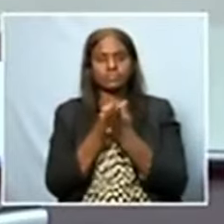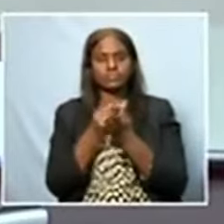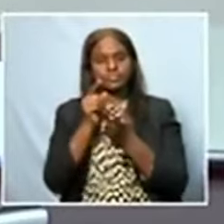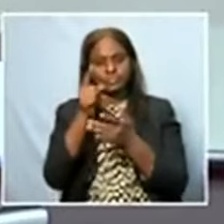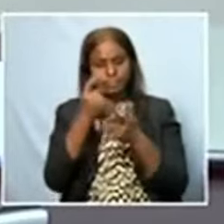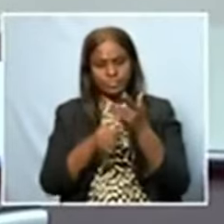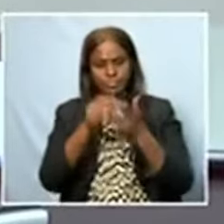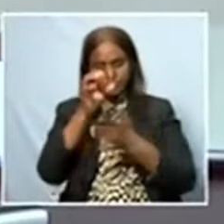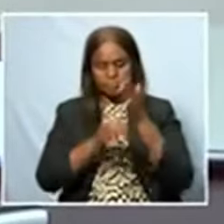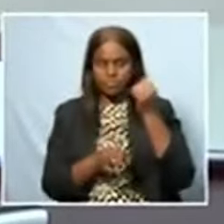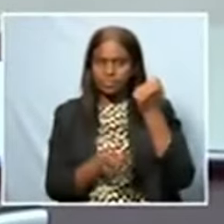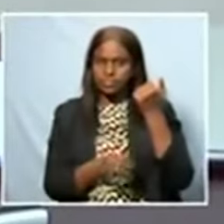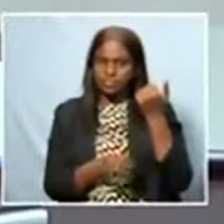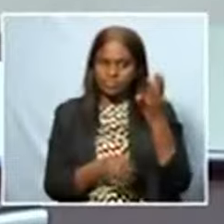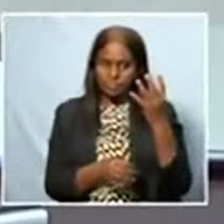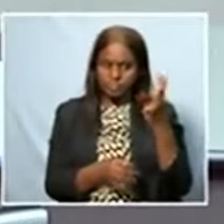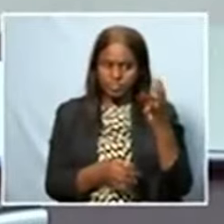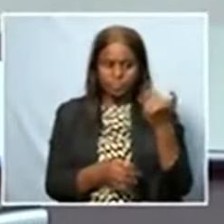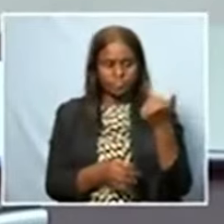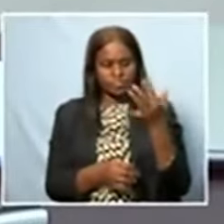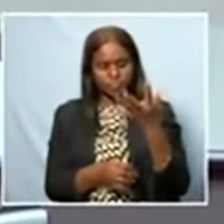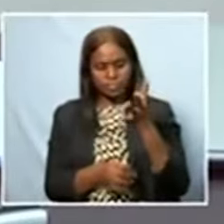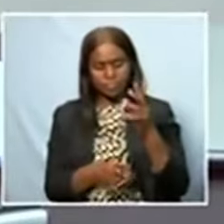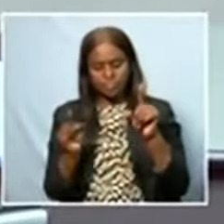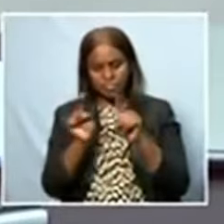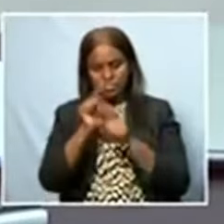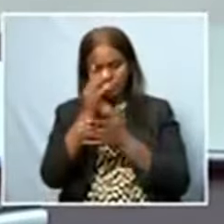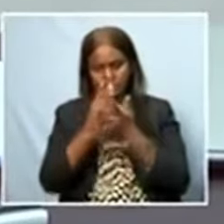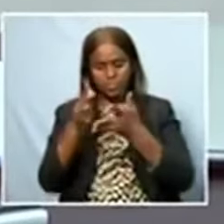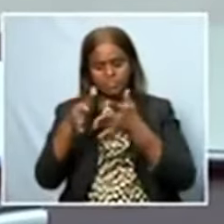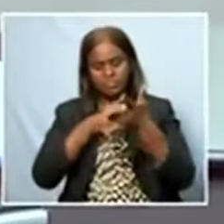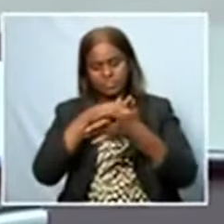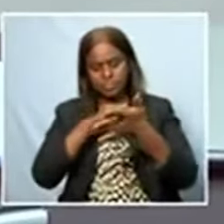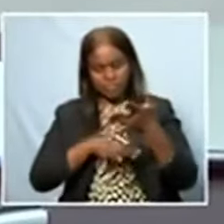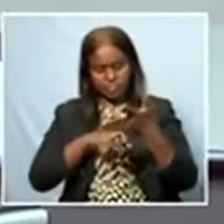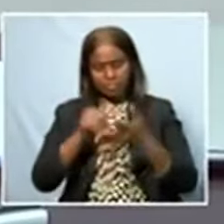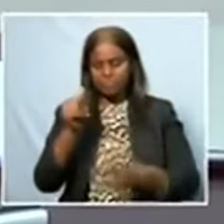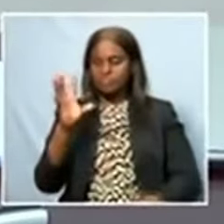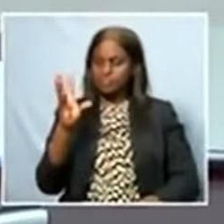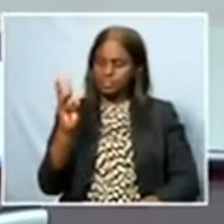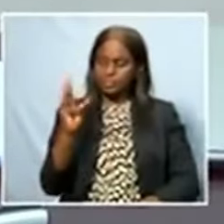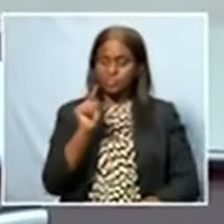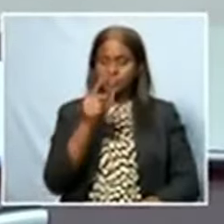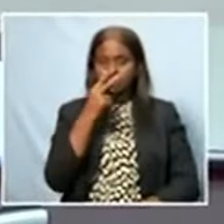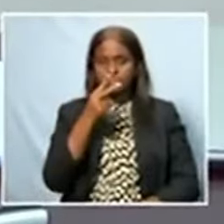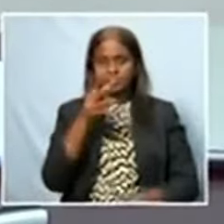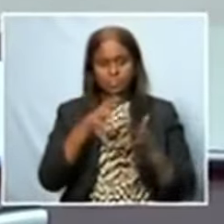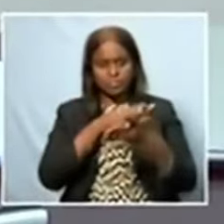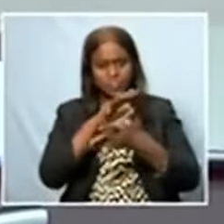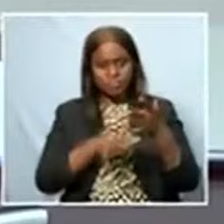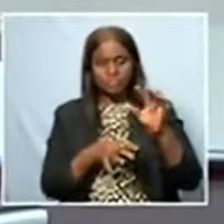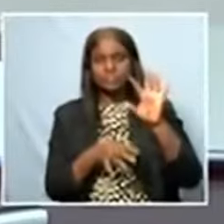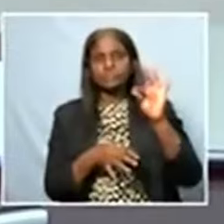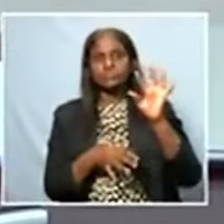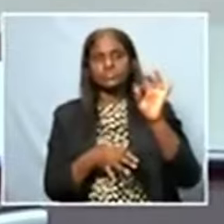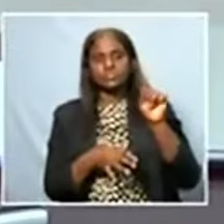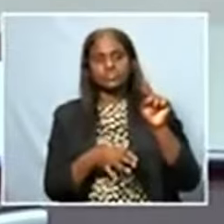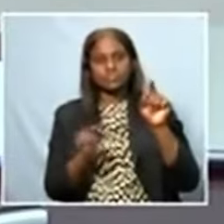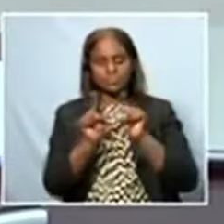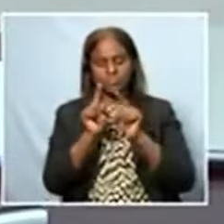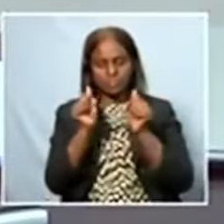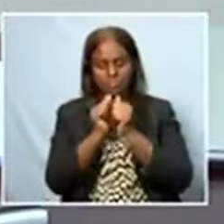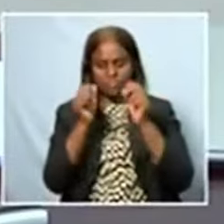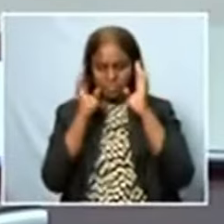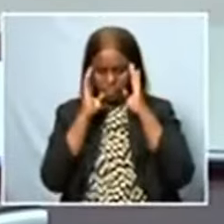clause 14. Clause 15 looks at amendment of the 2nd schedule. Clause 16 looks at amendment of the 9th schedule. With